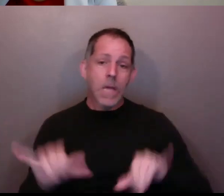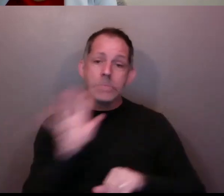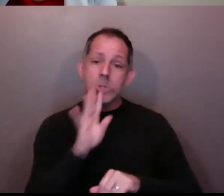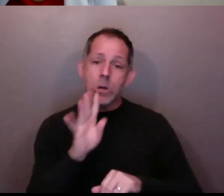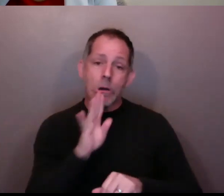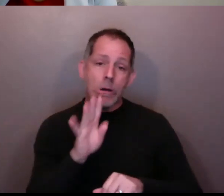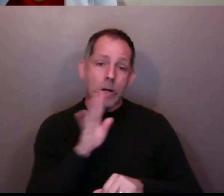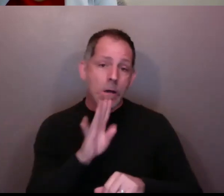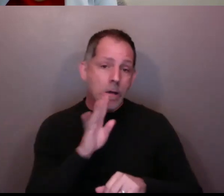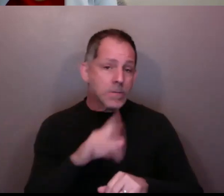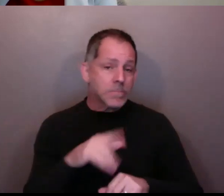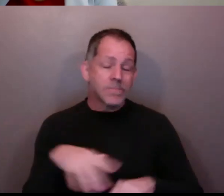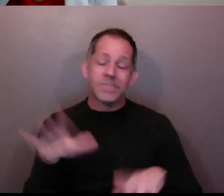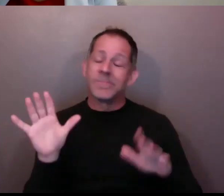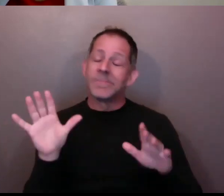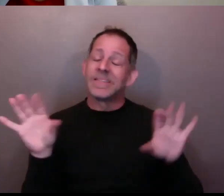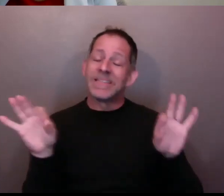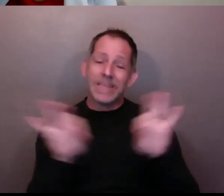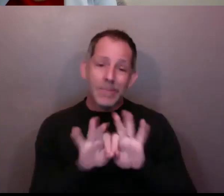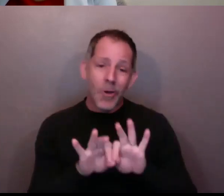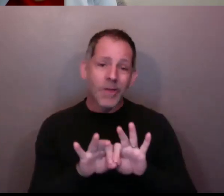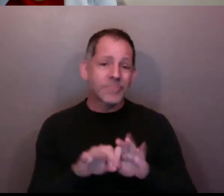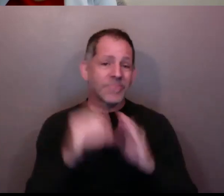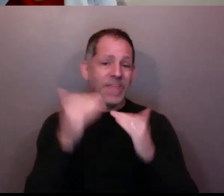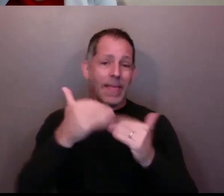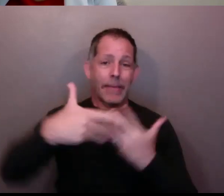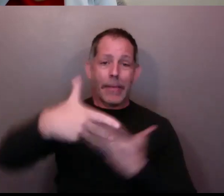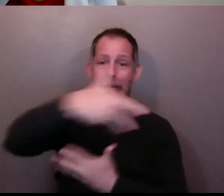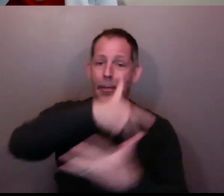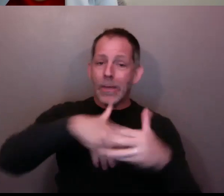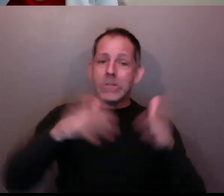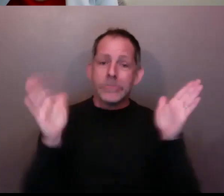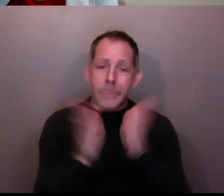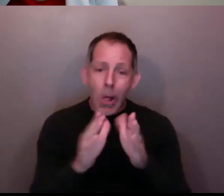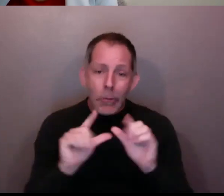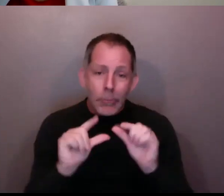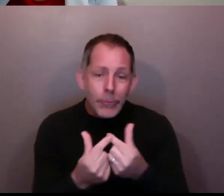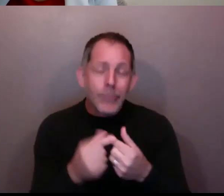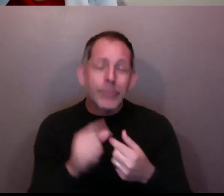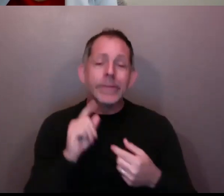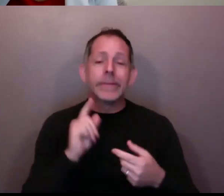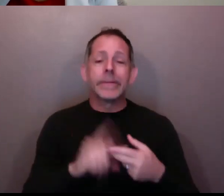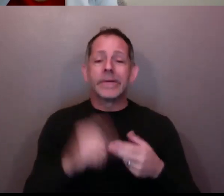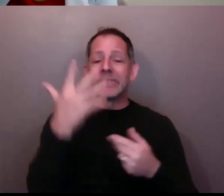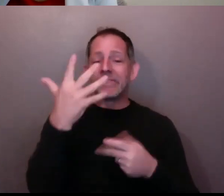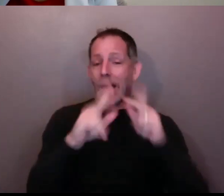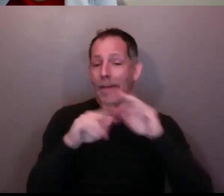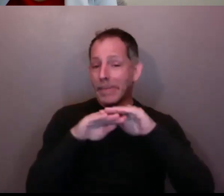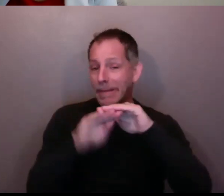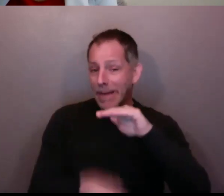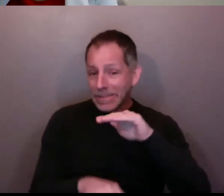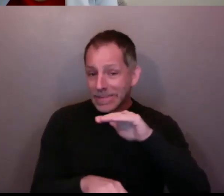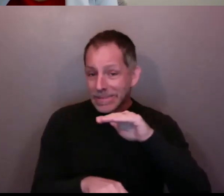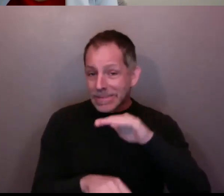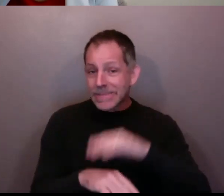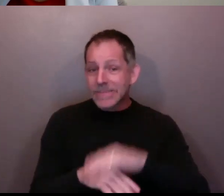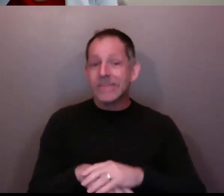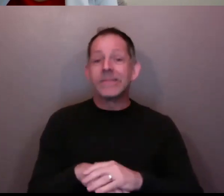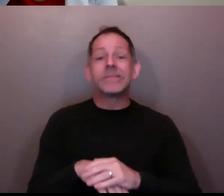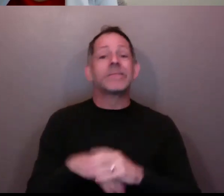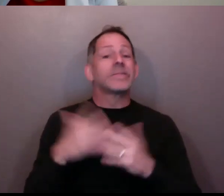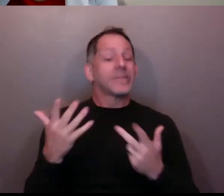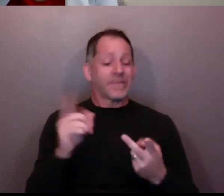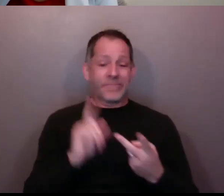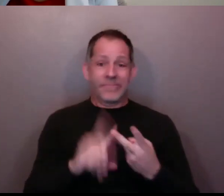in gatherings, and keeping your social circle small. But a very sad event for that family,